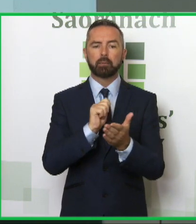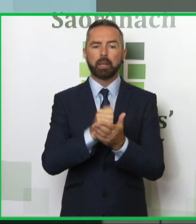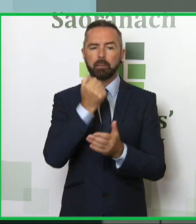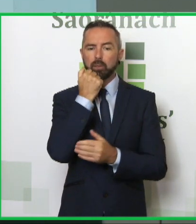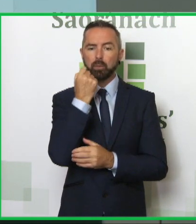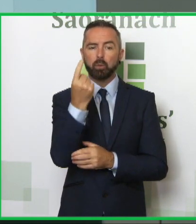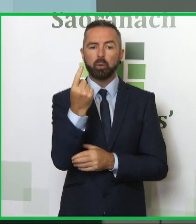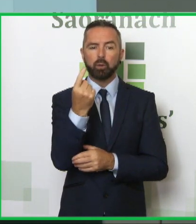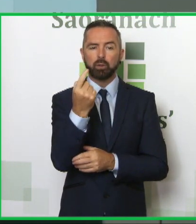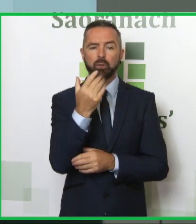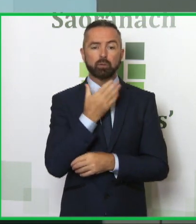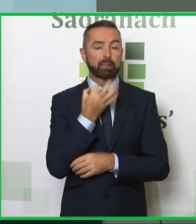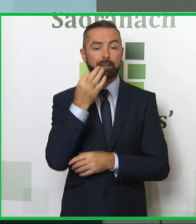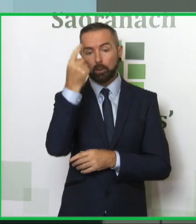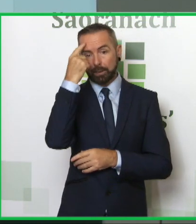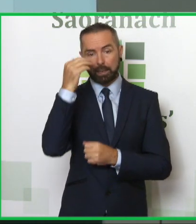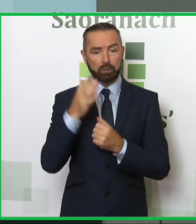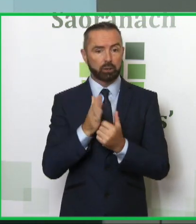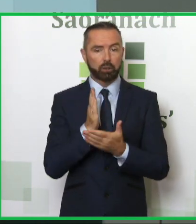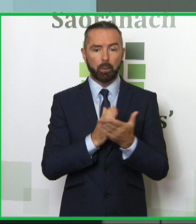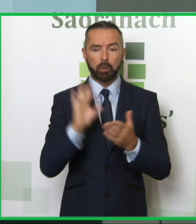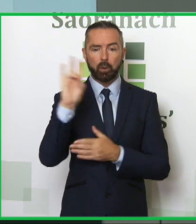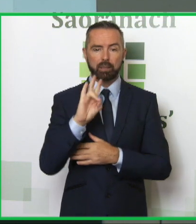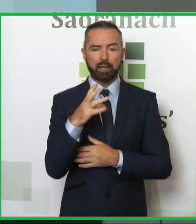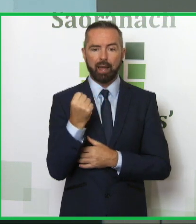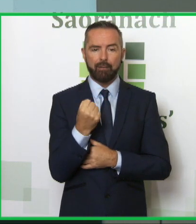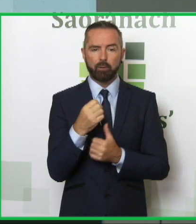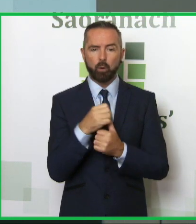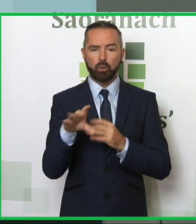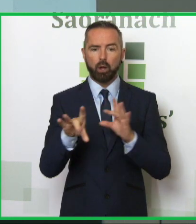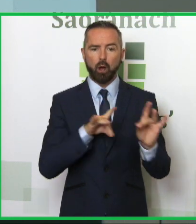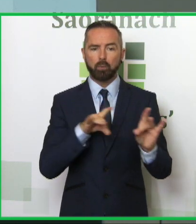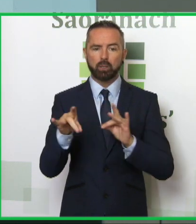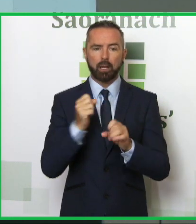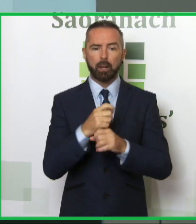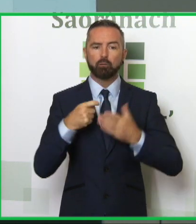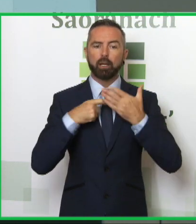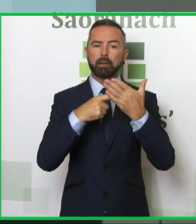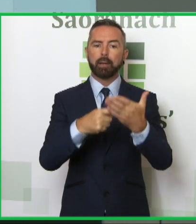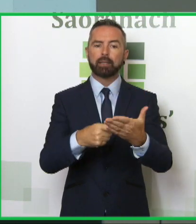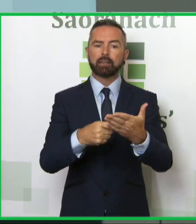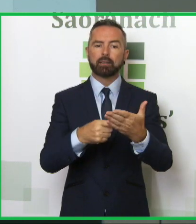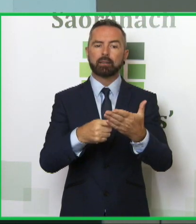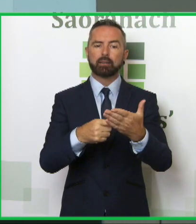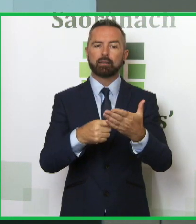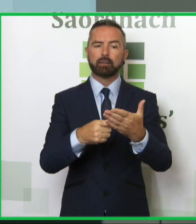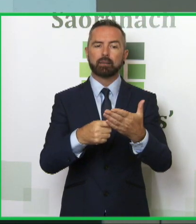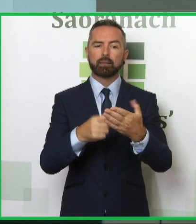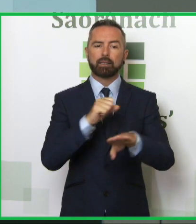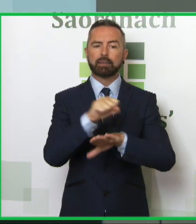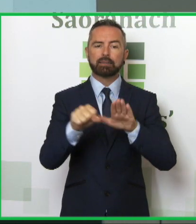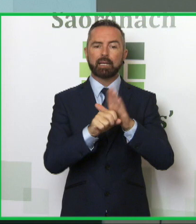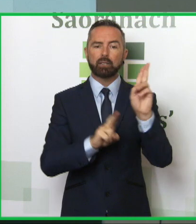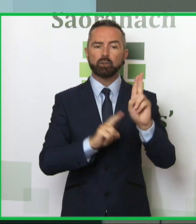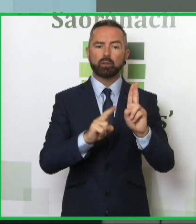you a sense of some of the questions, there is options to recommend the state should